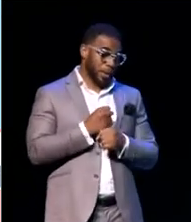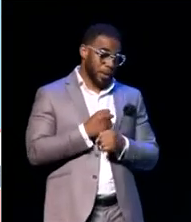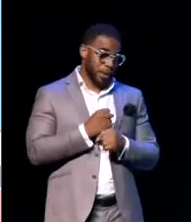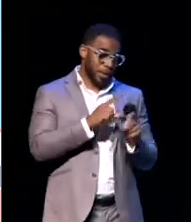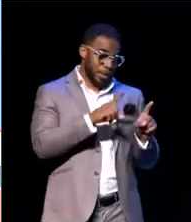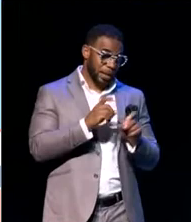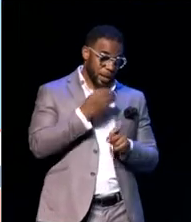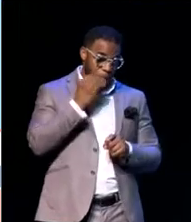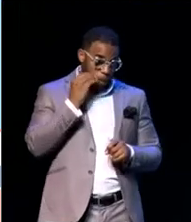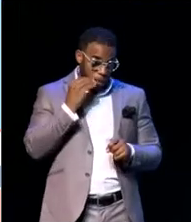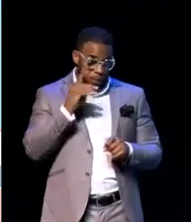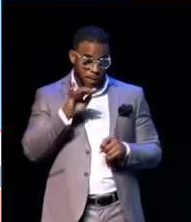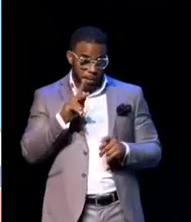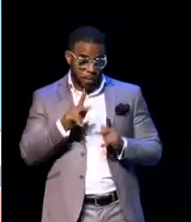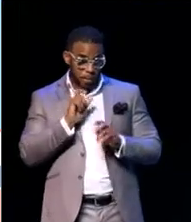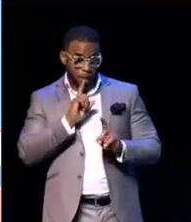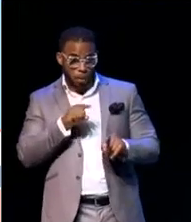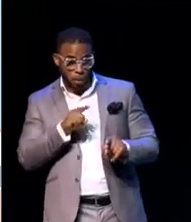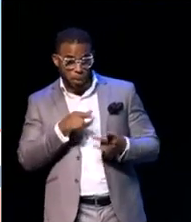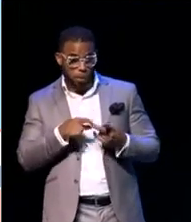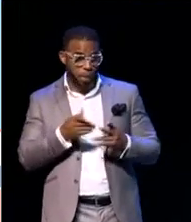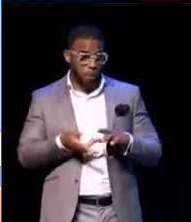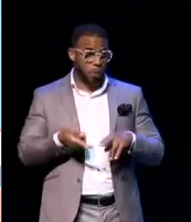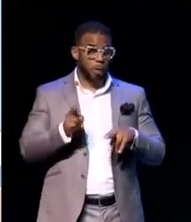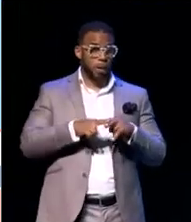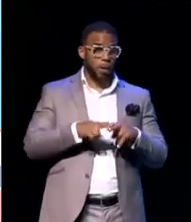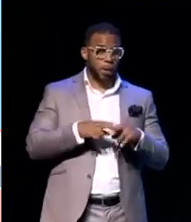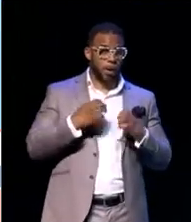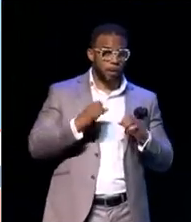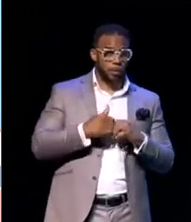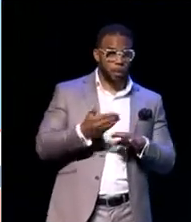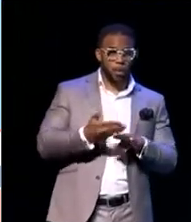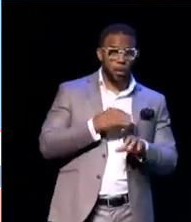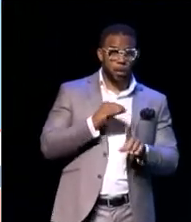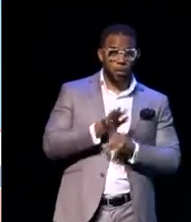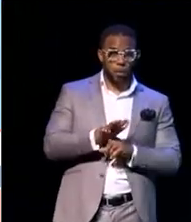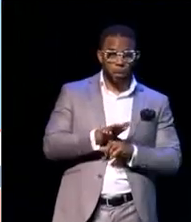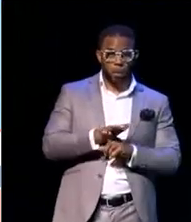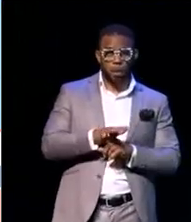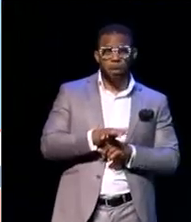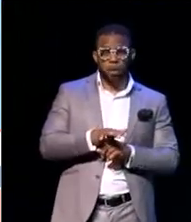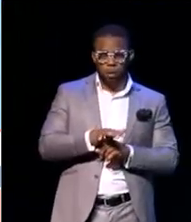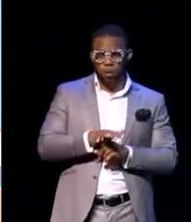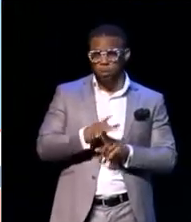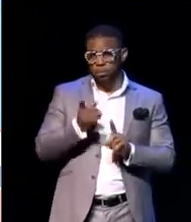these test-at-home kits that people could order. We ramped up our efforts with pre-exposure